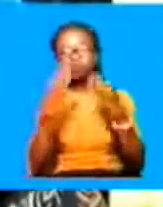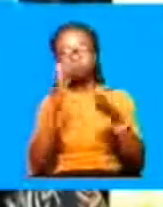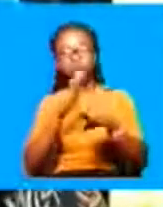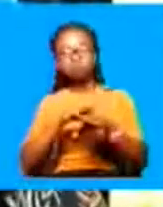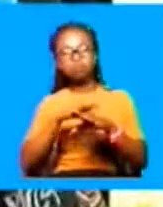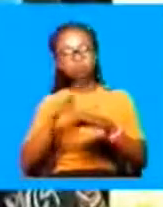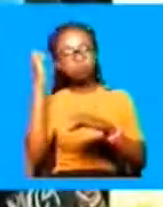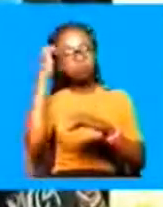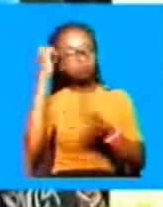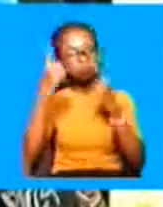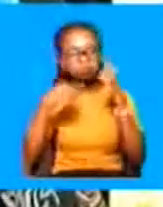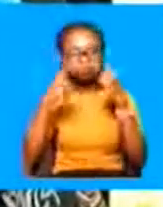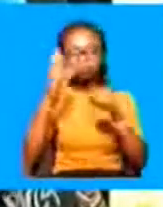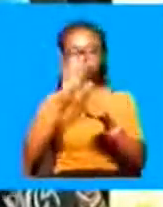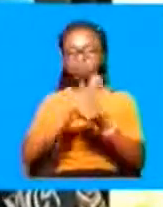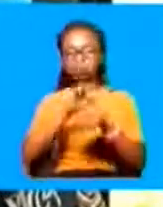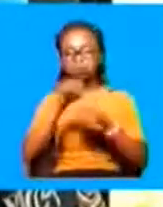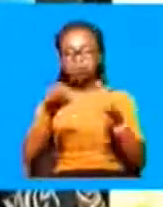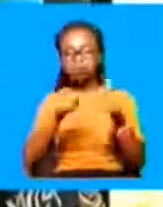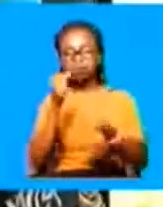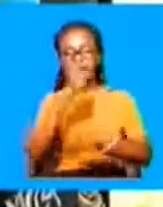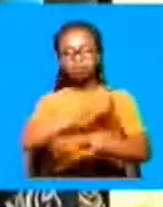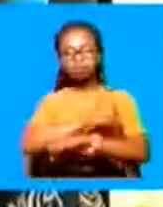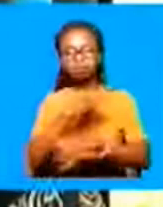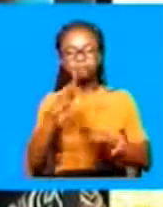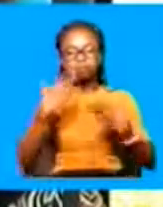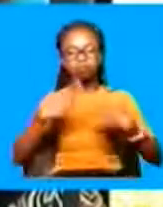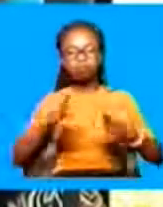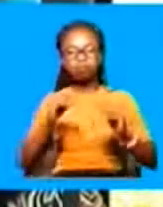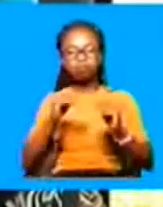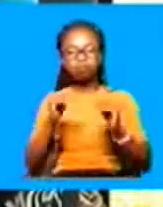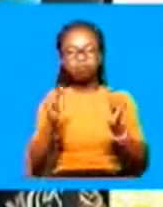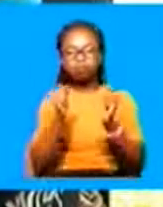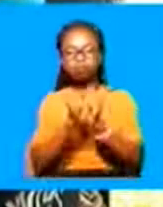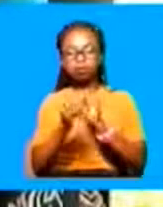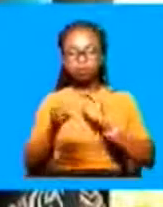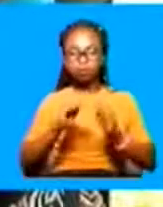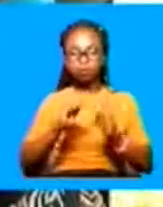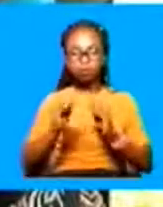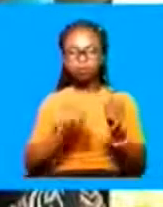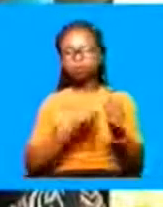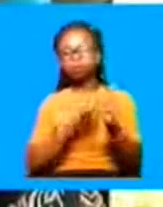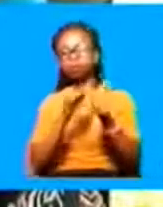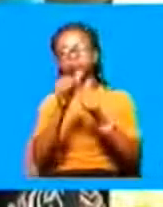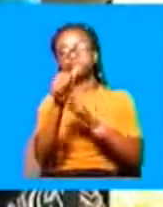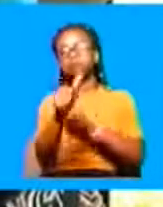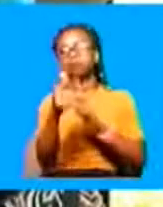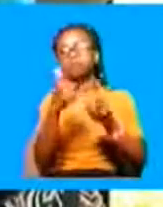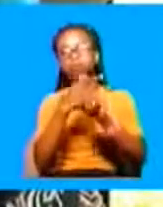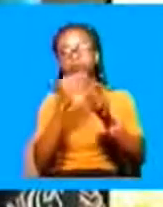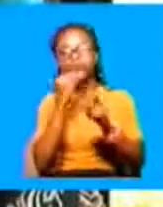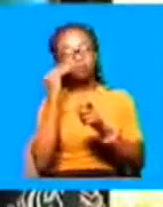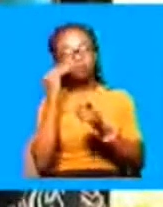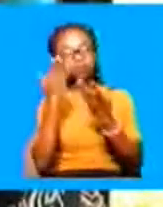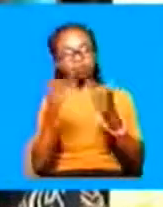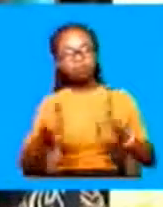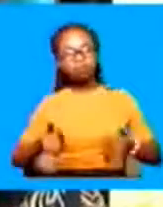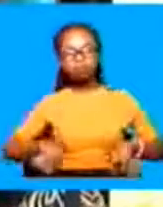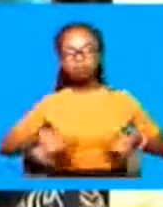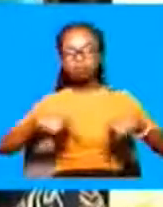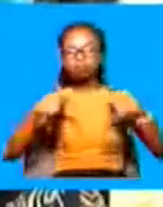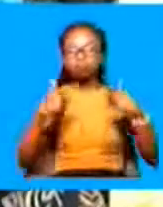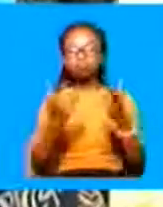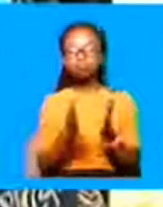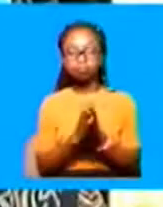somo maber, ne oyuak ahinya e wi skunde mag jogo man kod ng'ol man winjo man kuonde mabor ahinya, kendo gin skunde midake kata